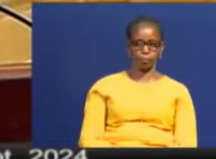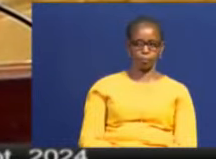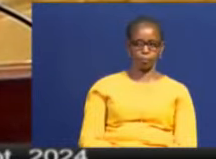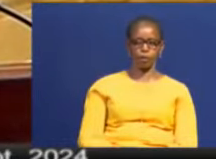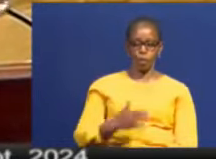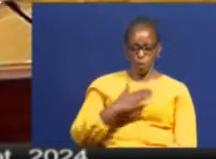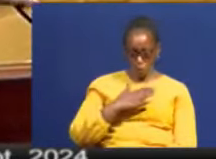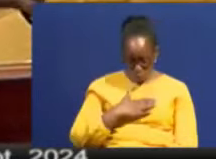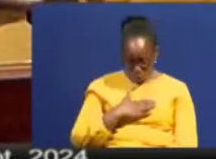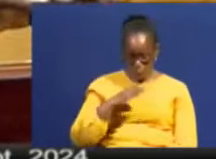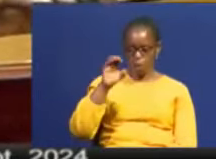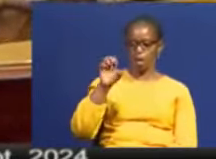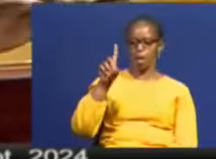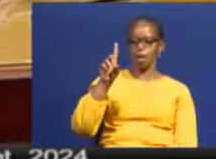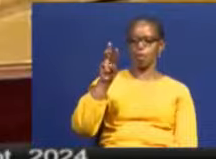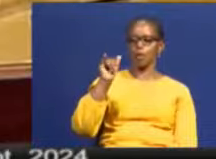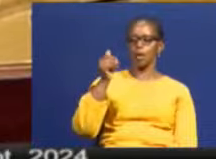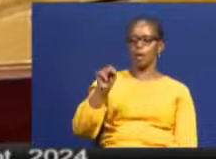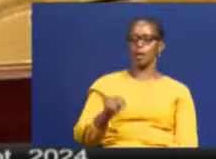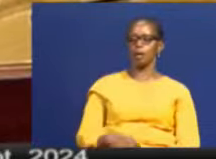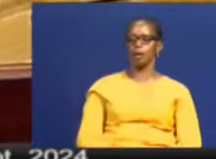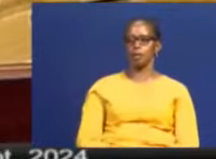Edwin Murray.